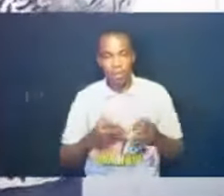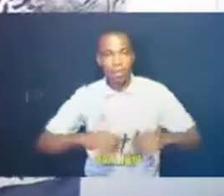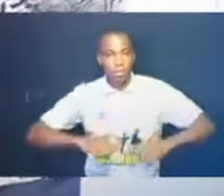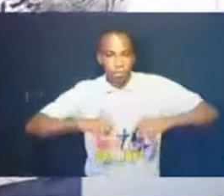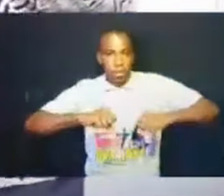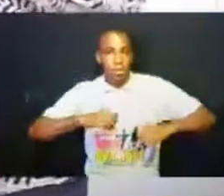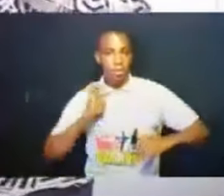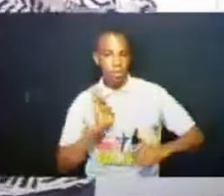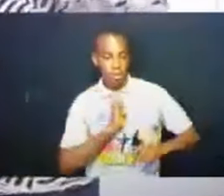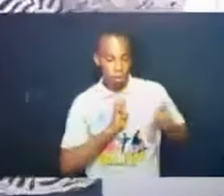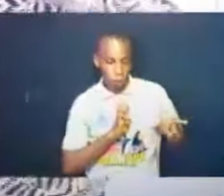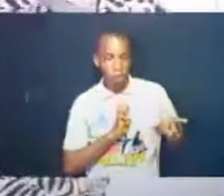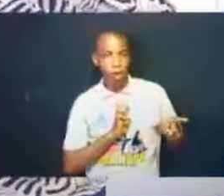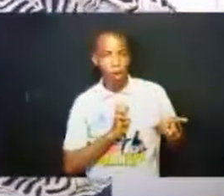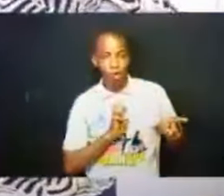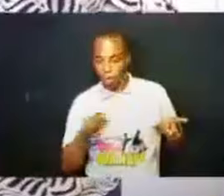elder.